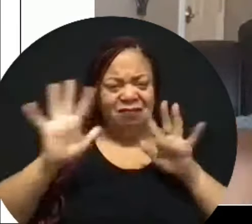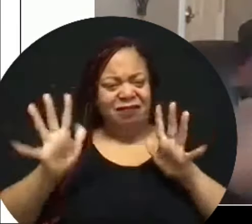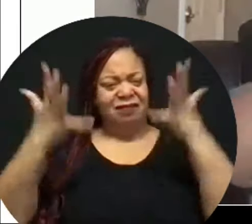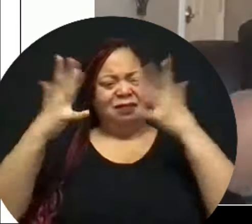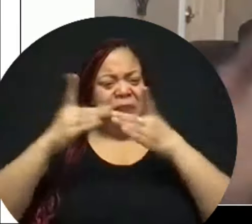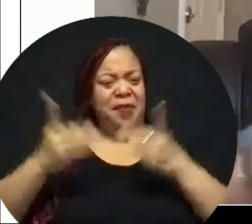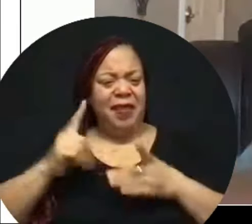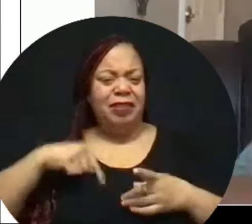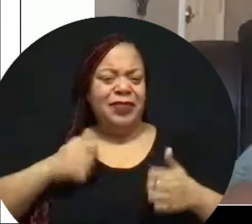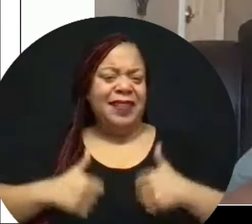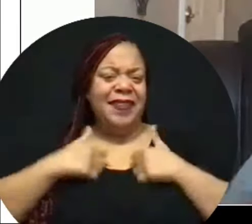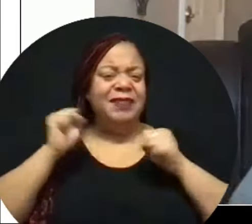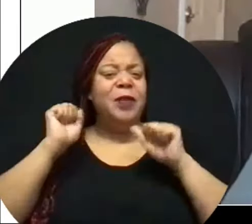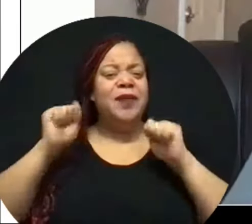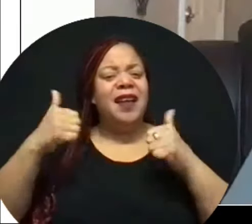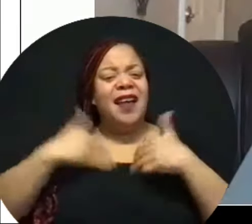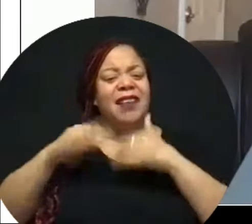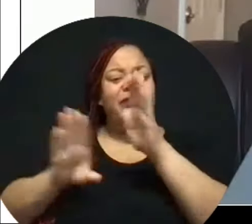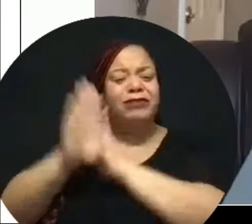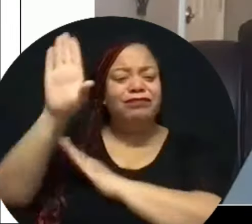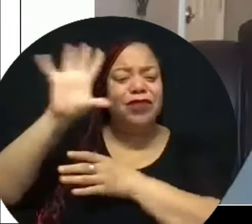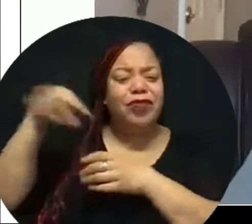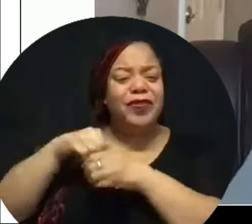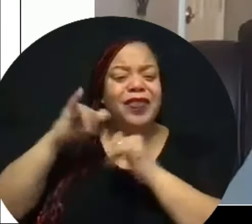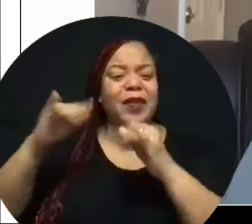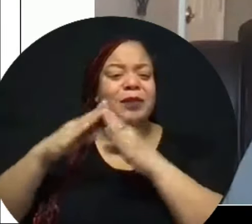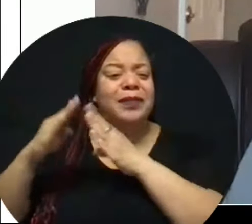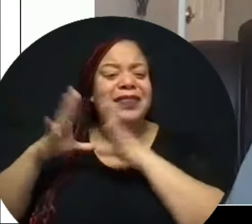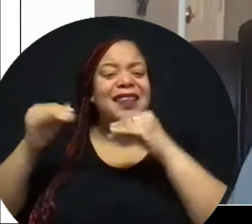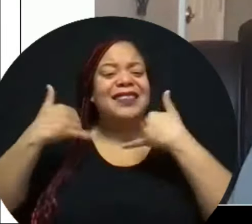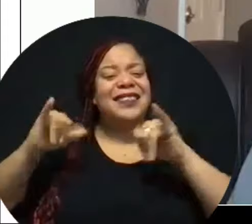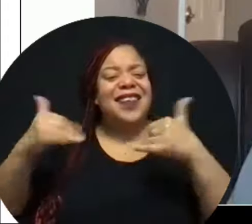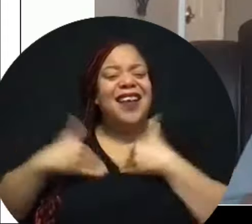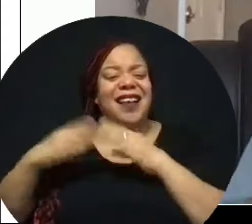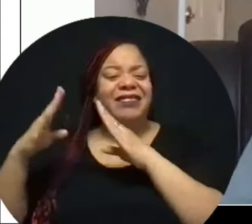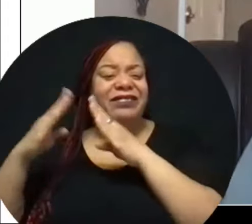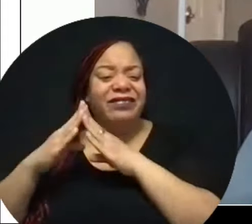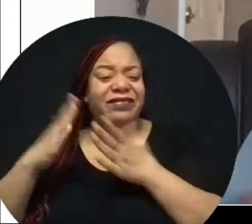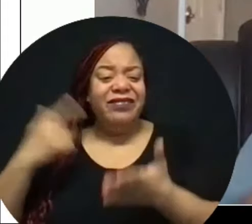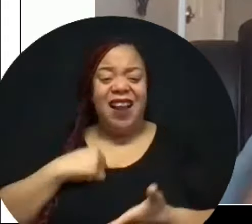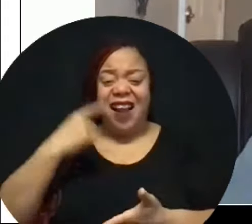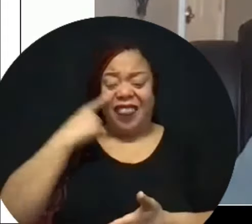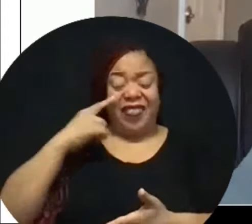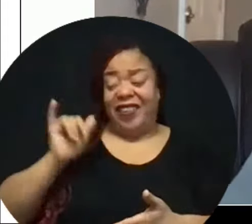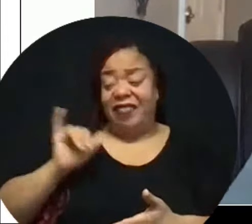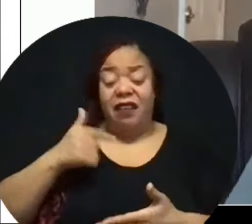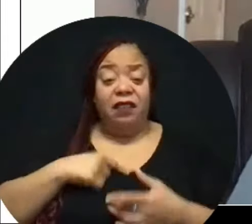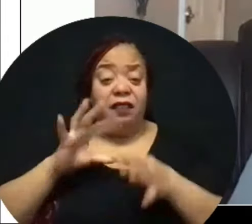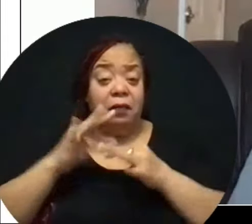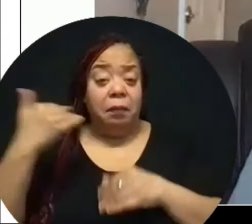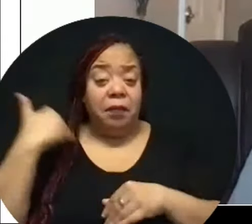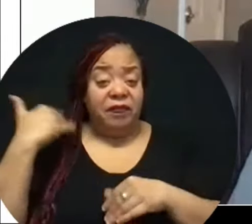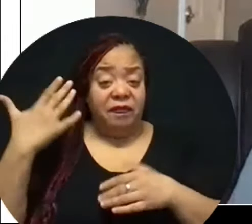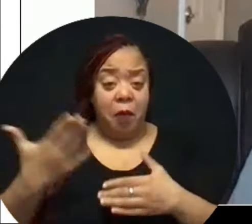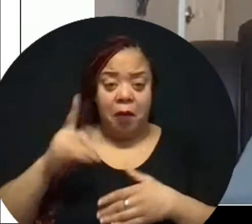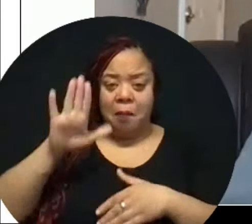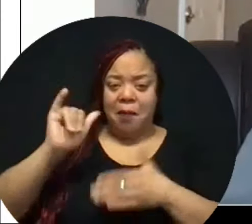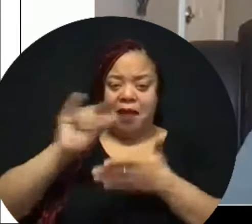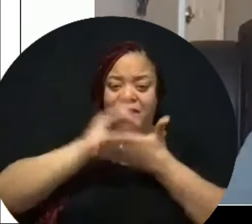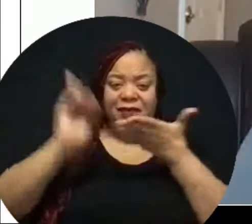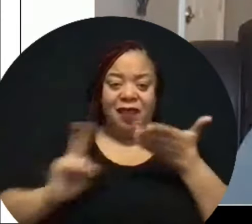just don't care, so let's just go bad. And I think that's the sense of a lot of like liberal philosophy wants to believe, but I don't